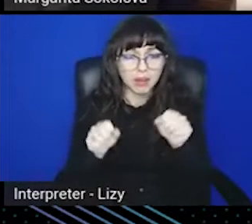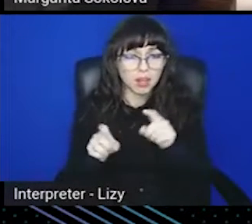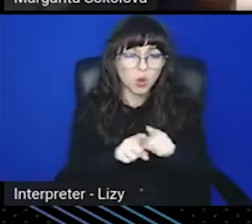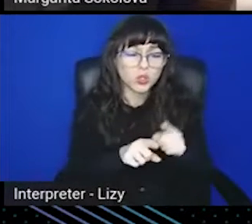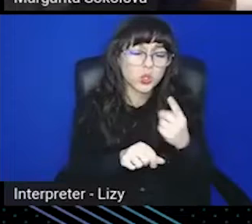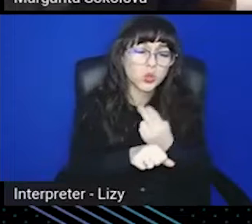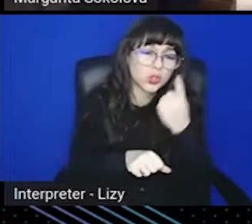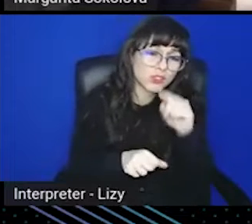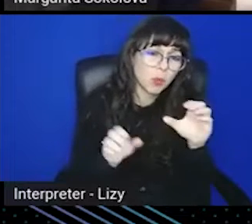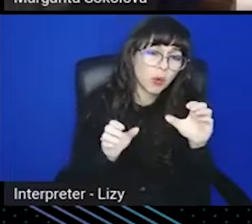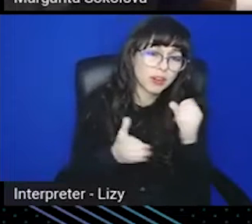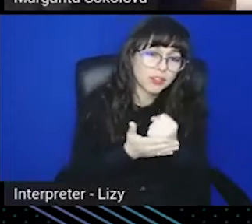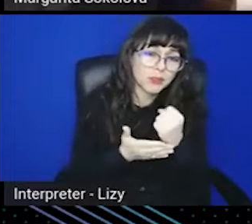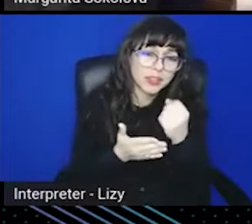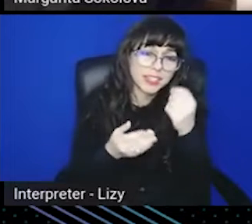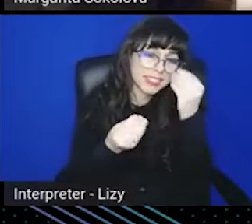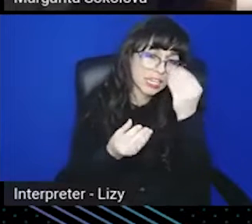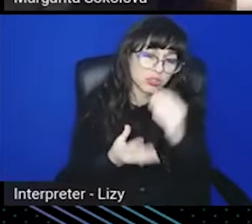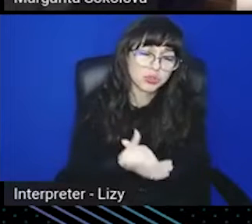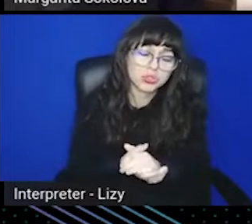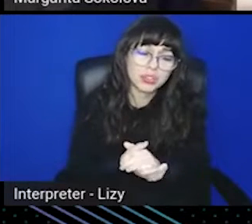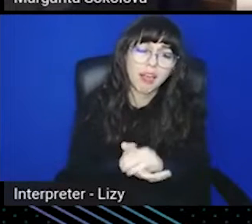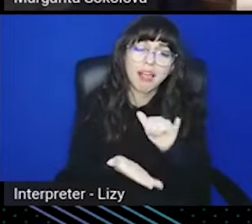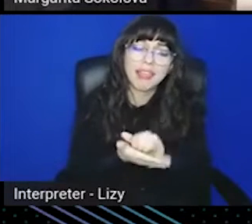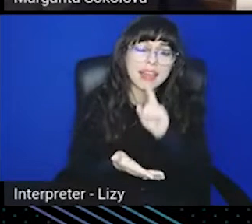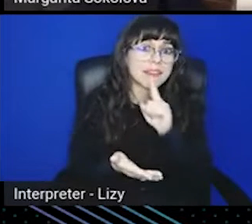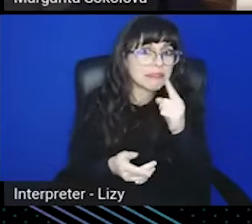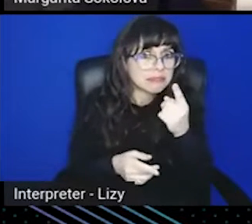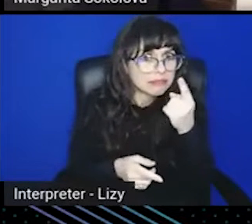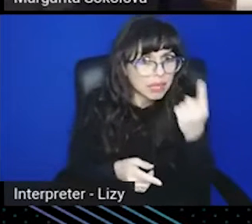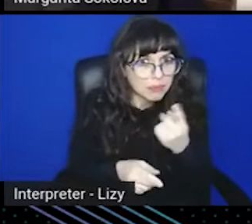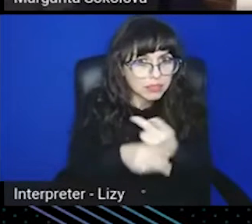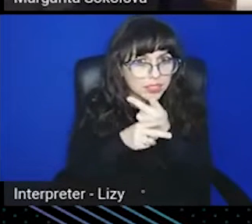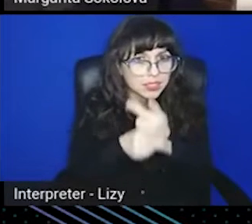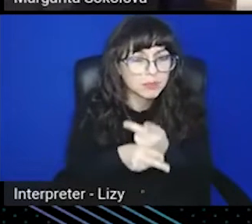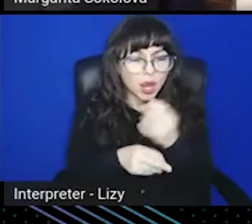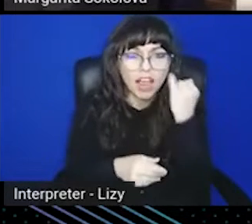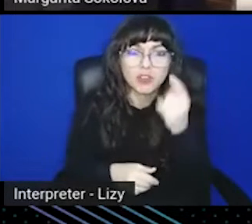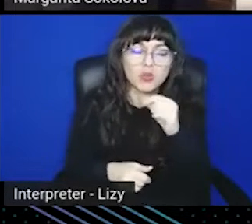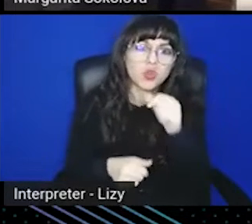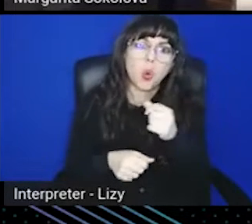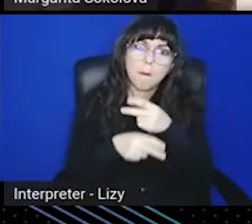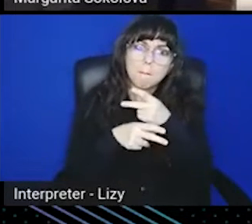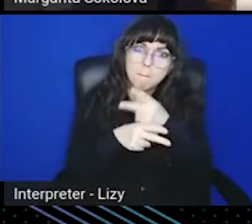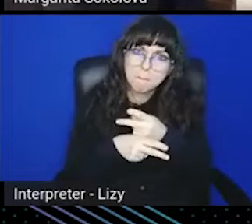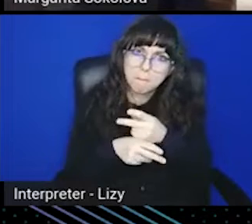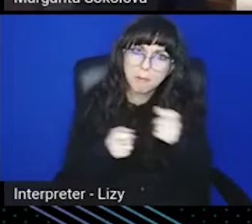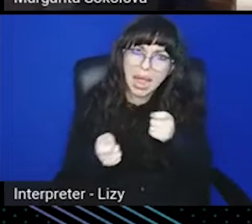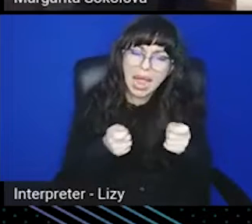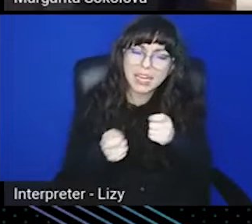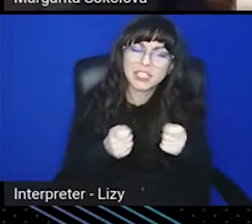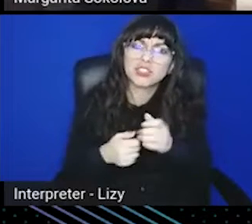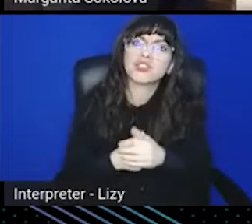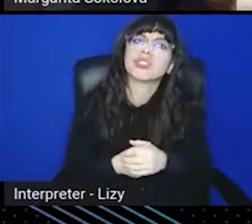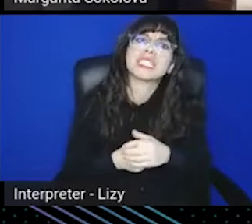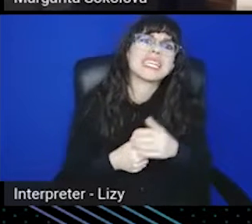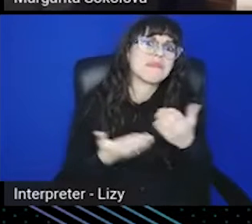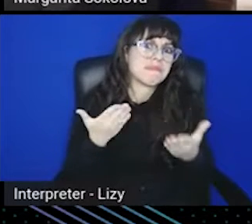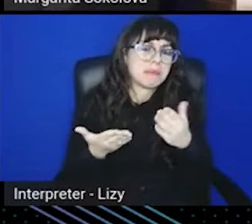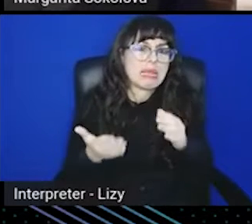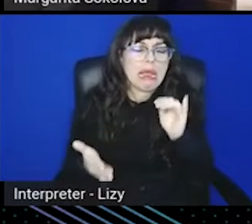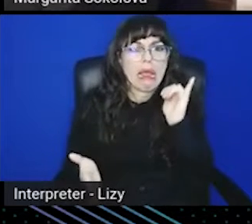credentials. Now, that's something to be careful with, because if you don't manage the scope carefully, there could be credential leakage. If